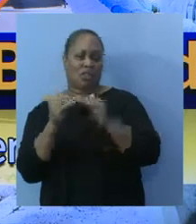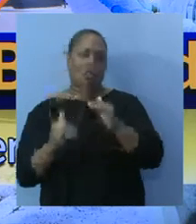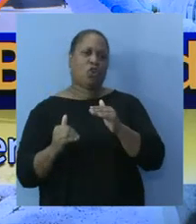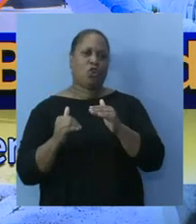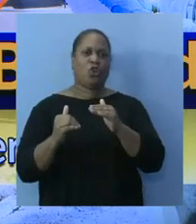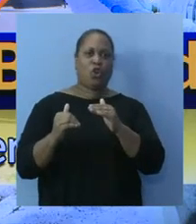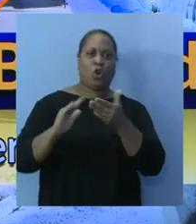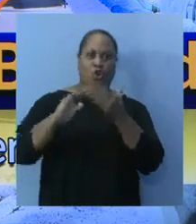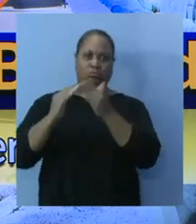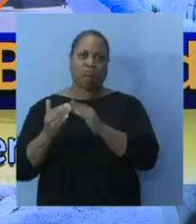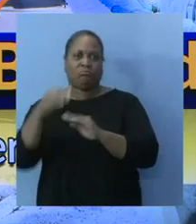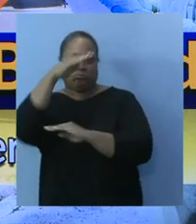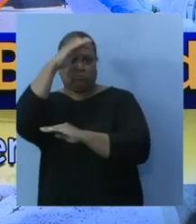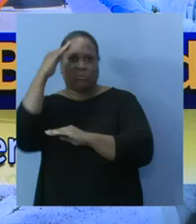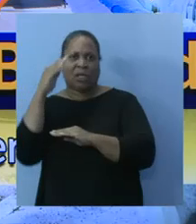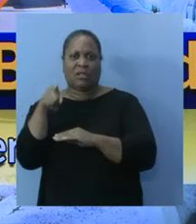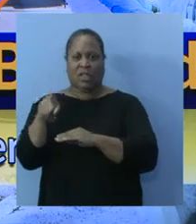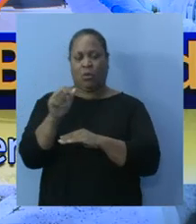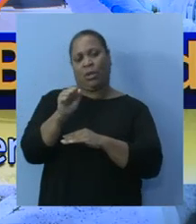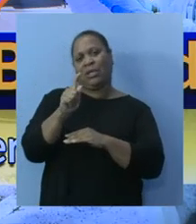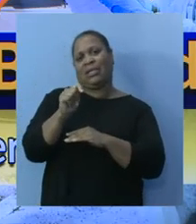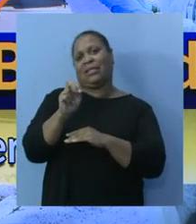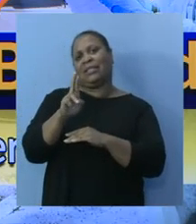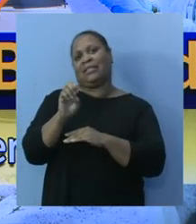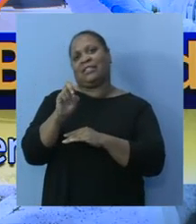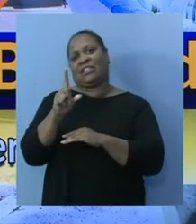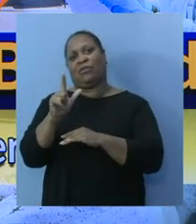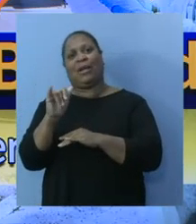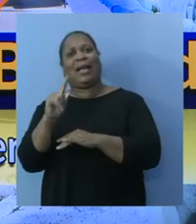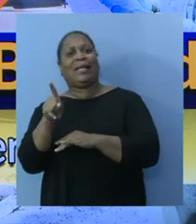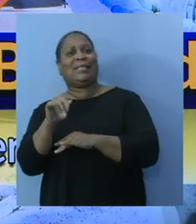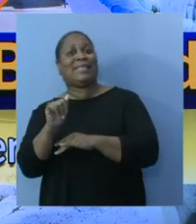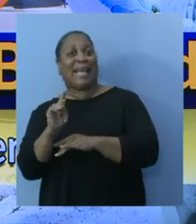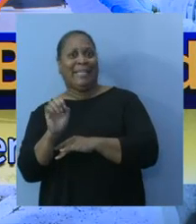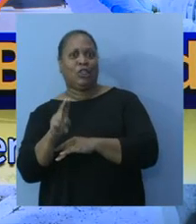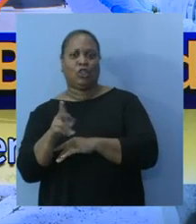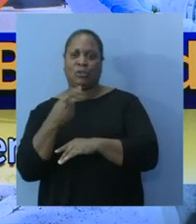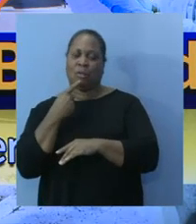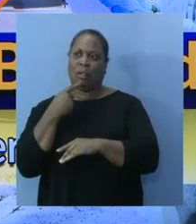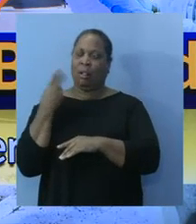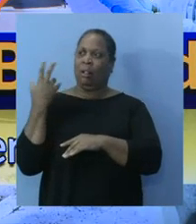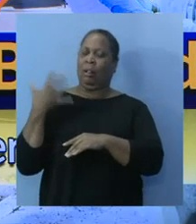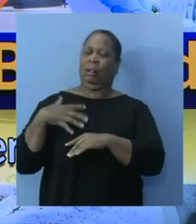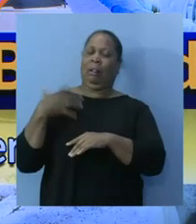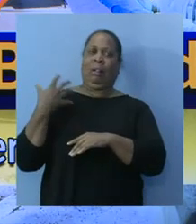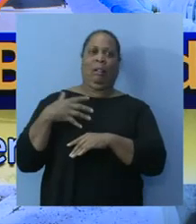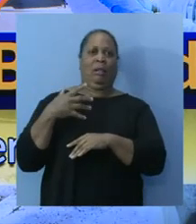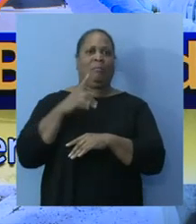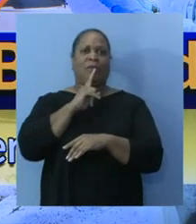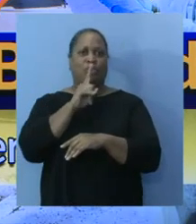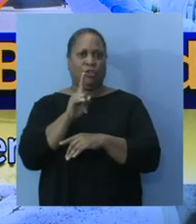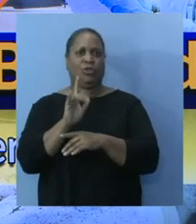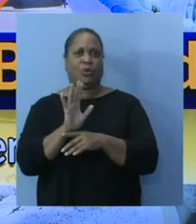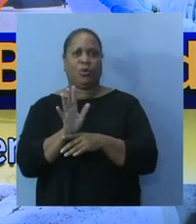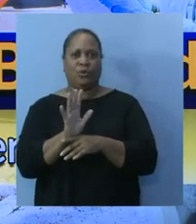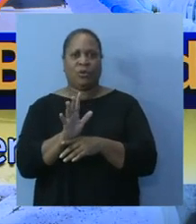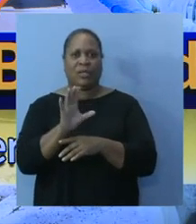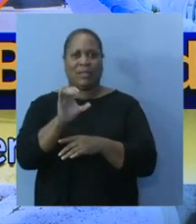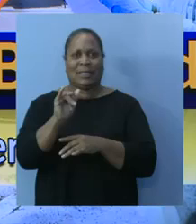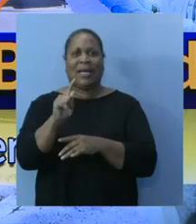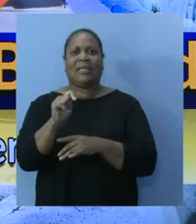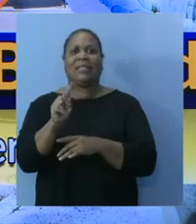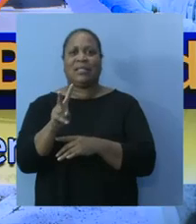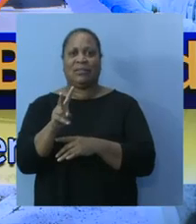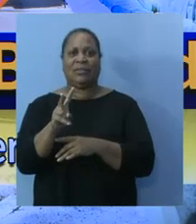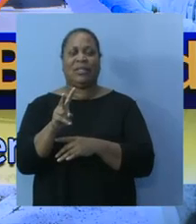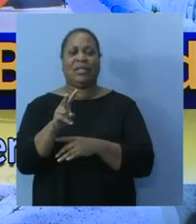given unwanted sterilizations. That is historical. I think there was a really good video that I'll make sure is played on CITV, which I think was from